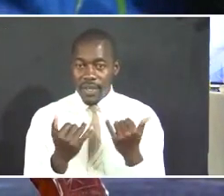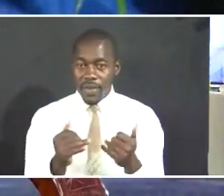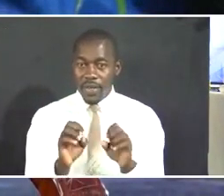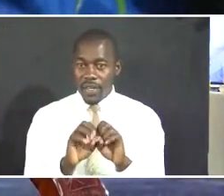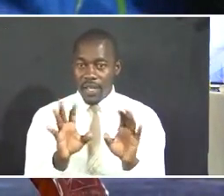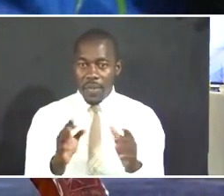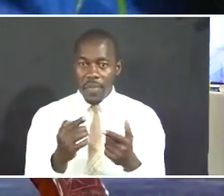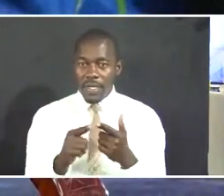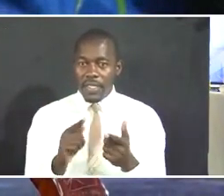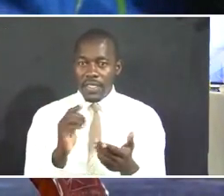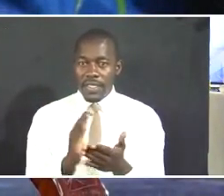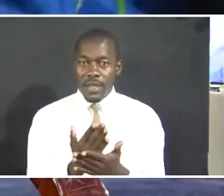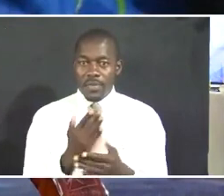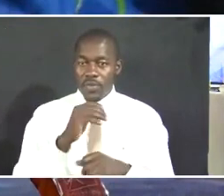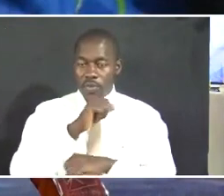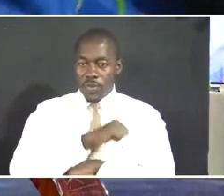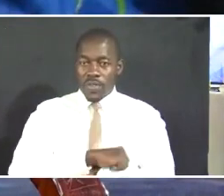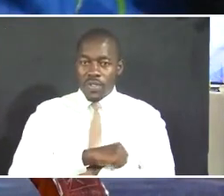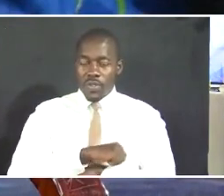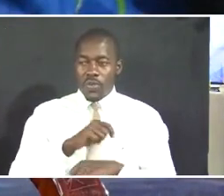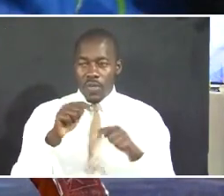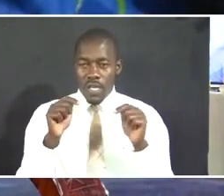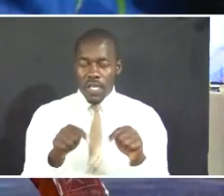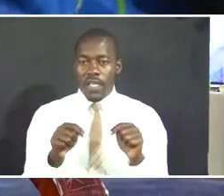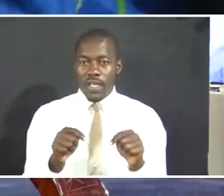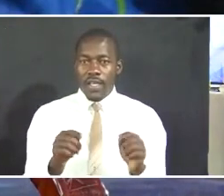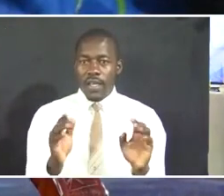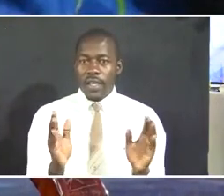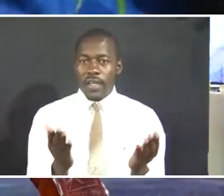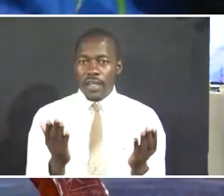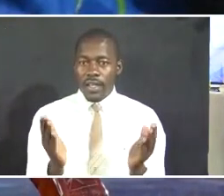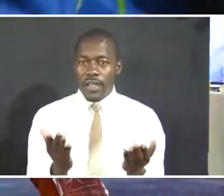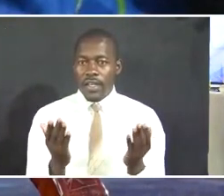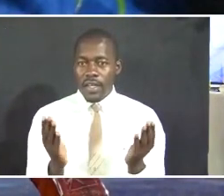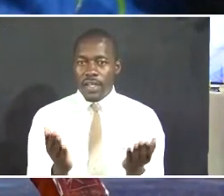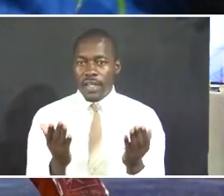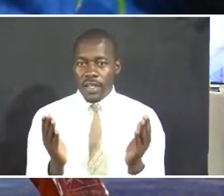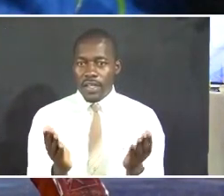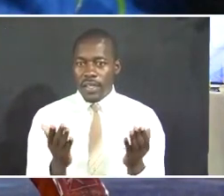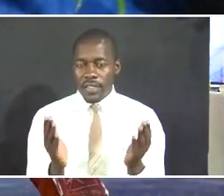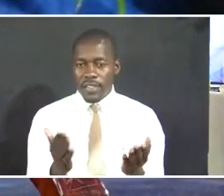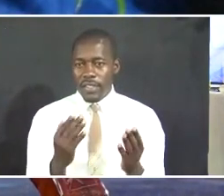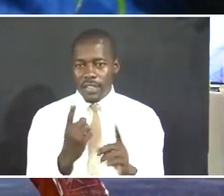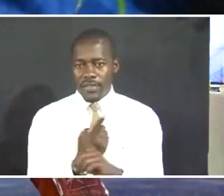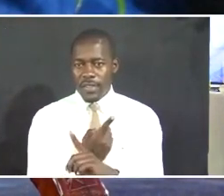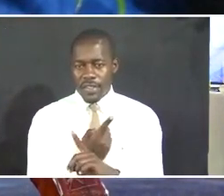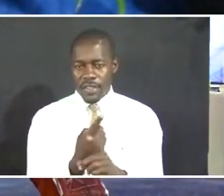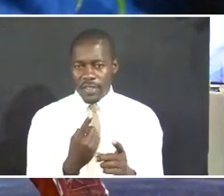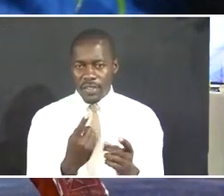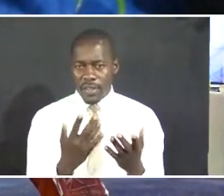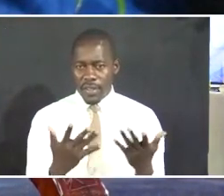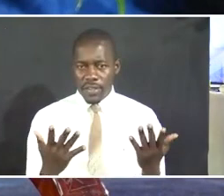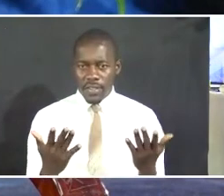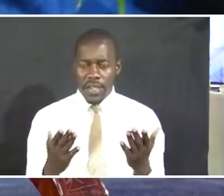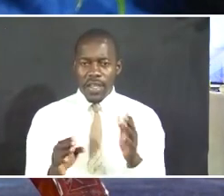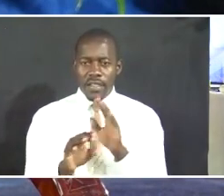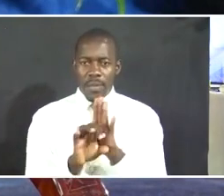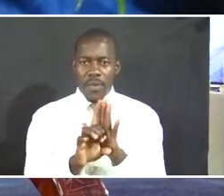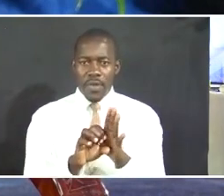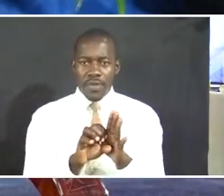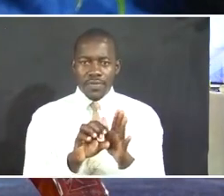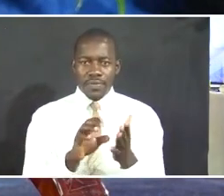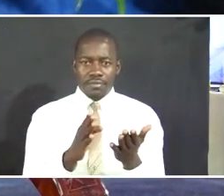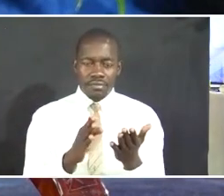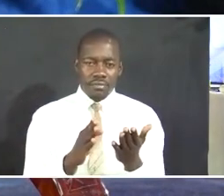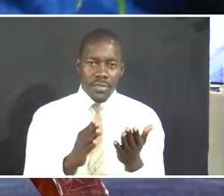schools, these days, they are encouraging having counselors. Spiritual counselors